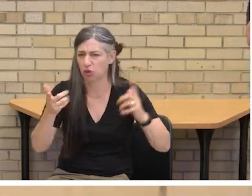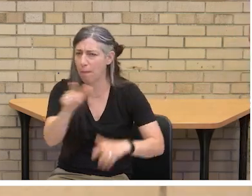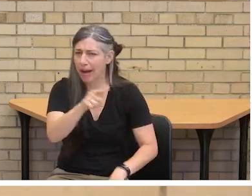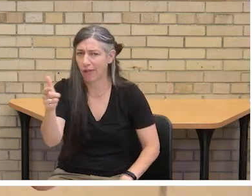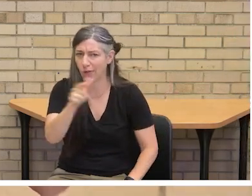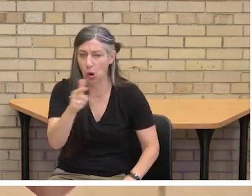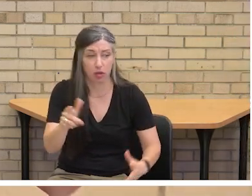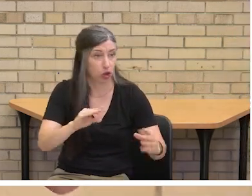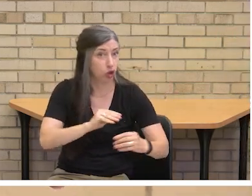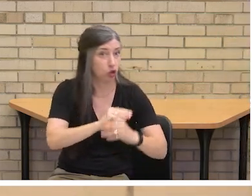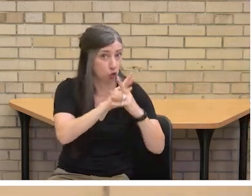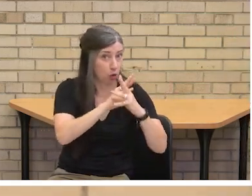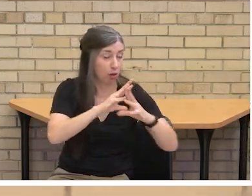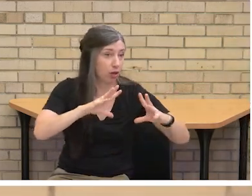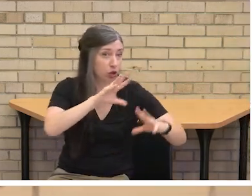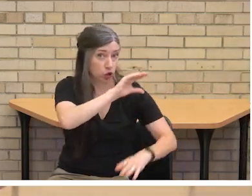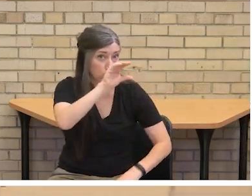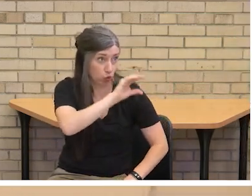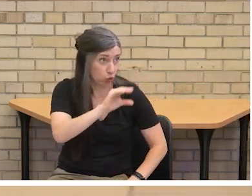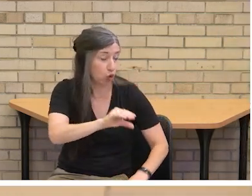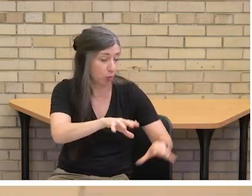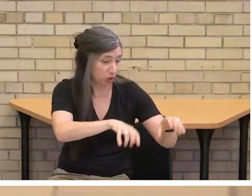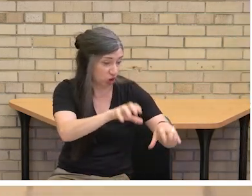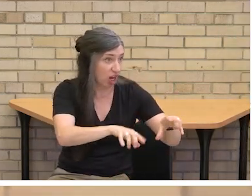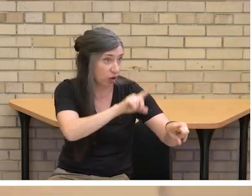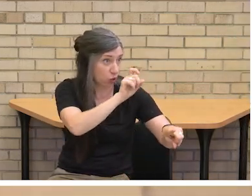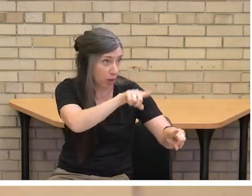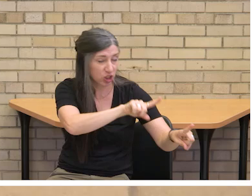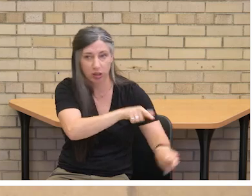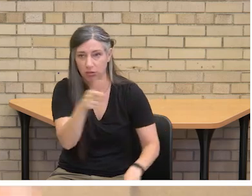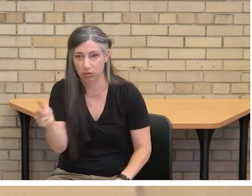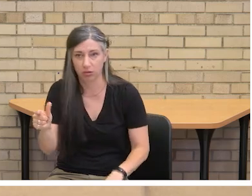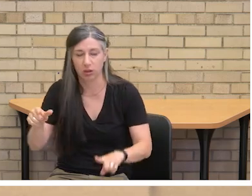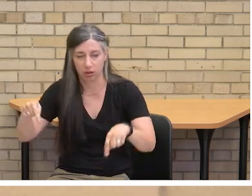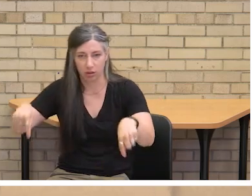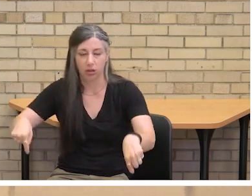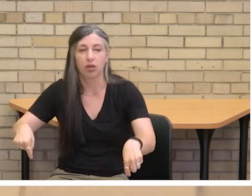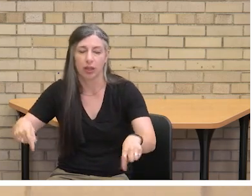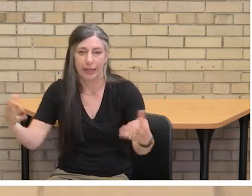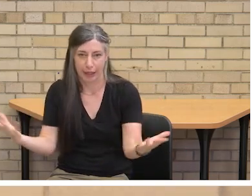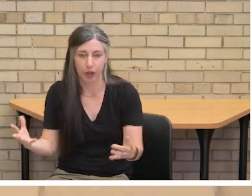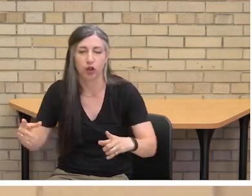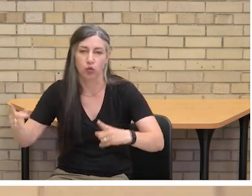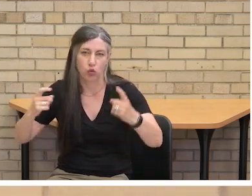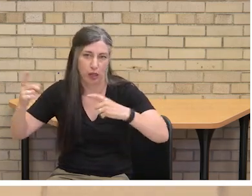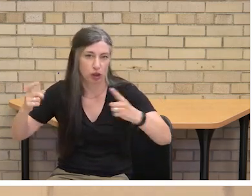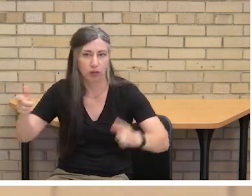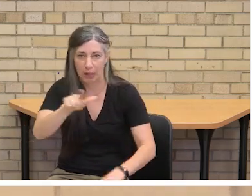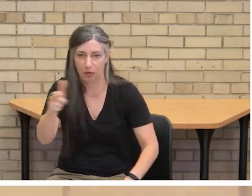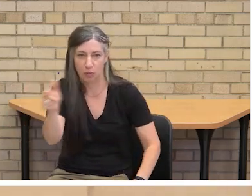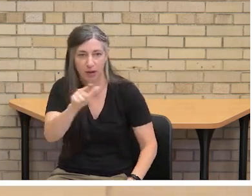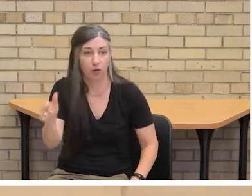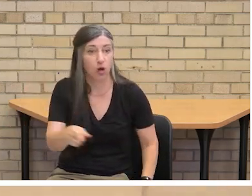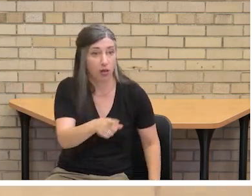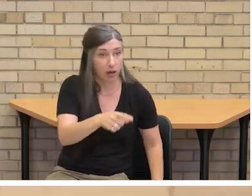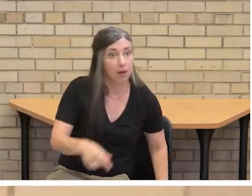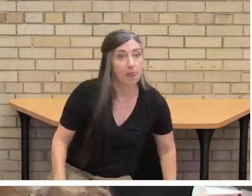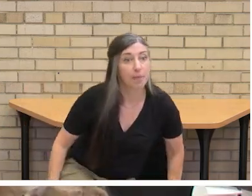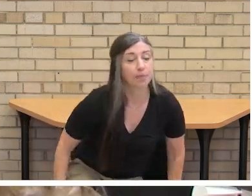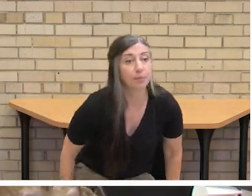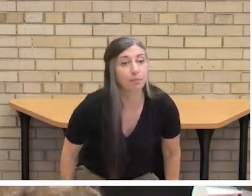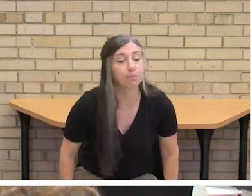between in the room and Zoom, unless there stop being questions on Zoom or the room, and we'll just stick with that. So you got a question here?